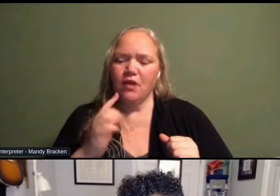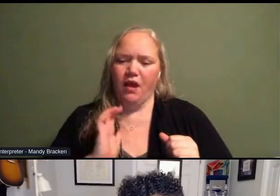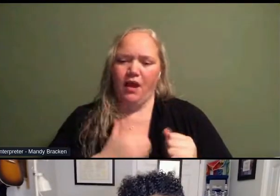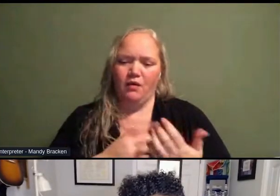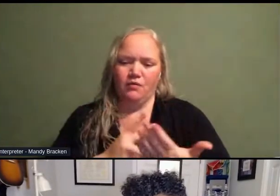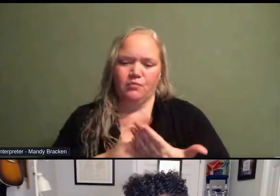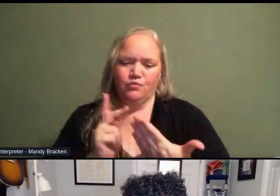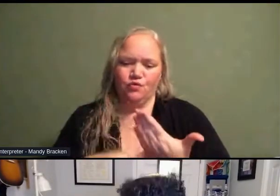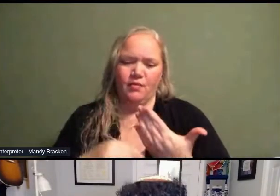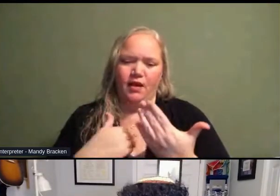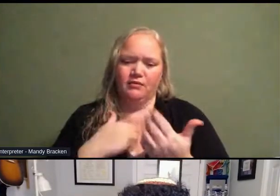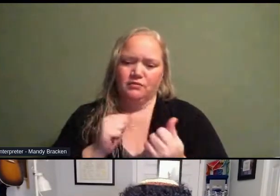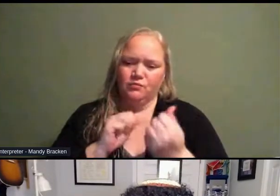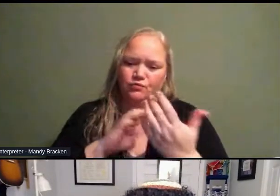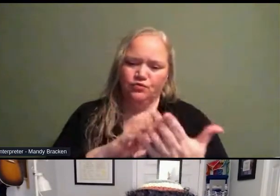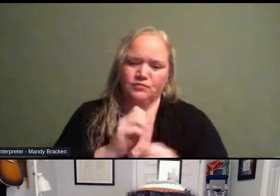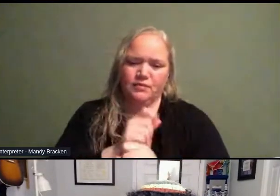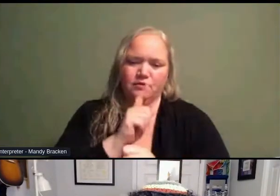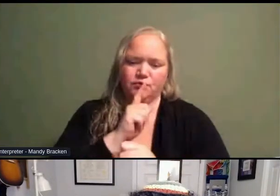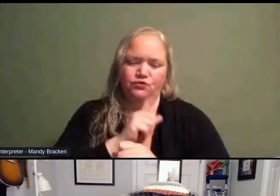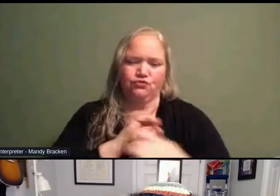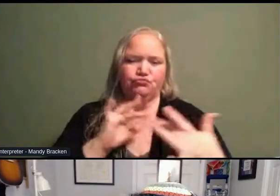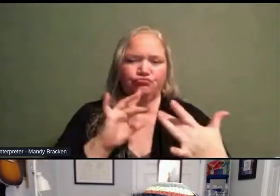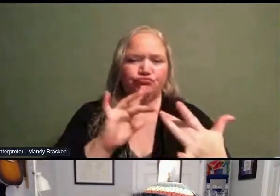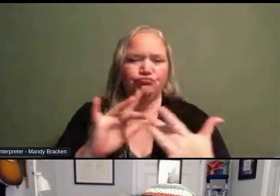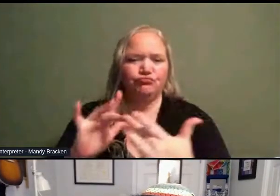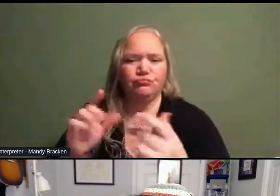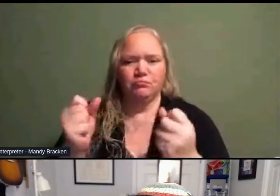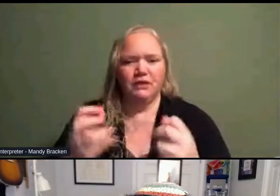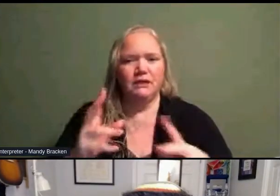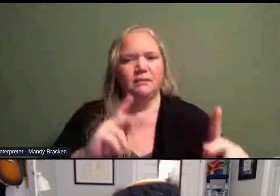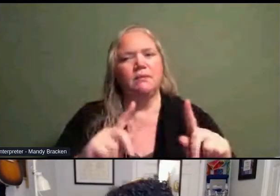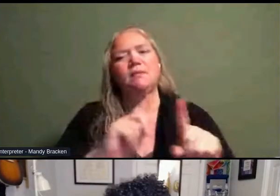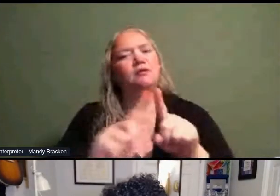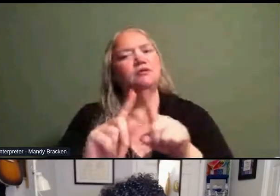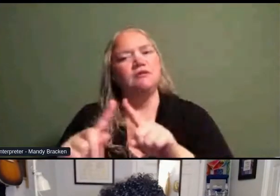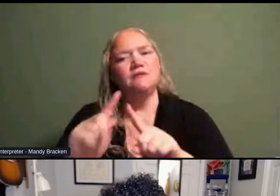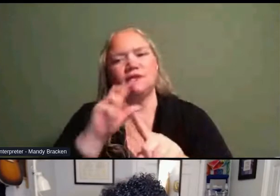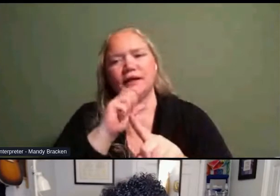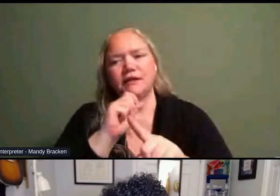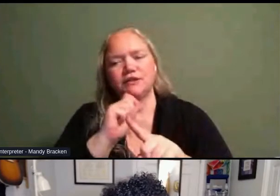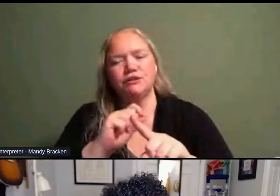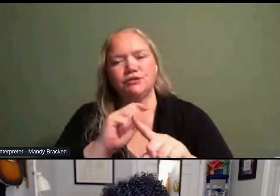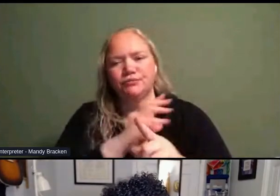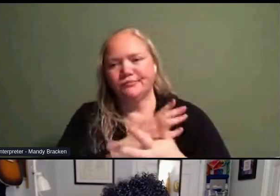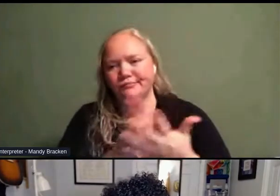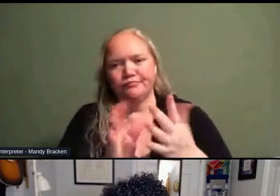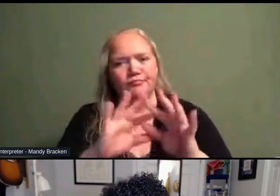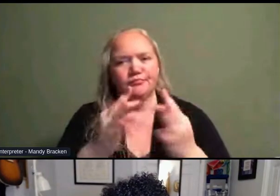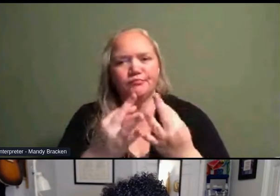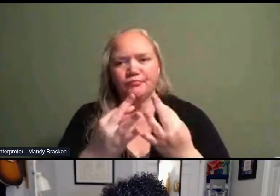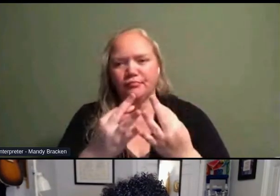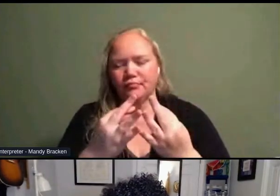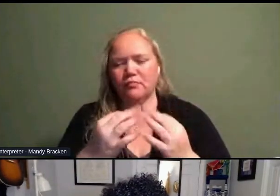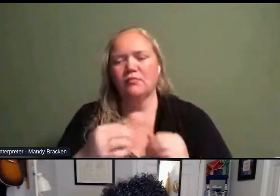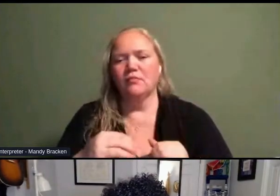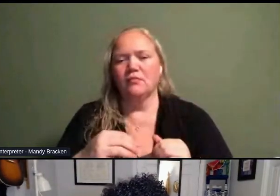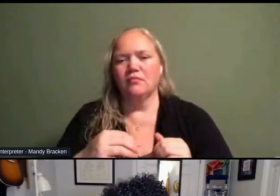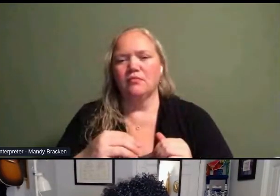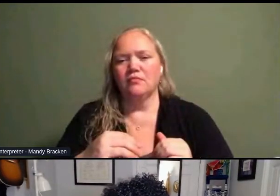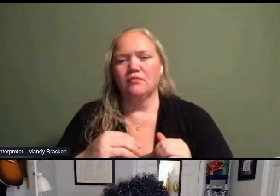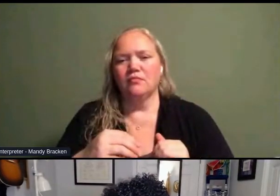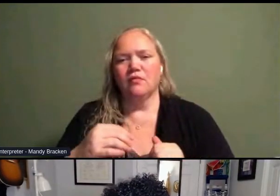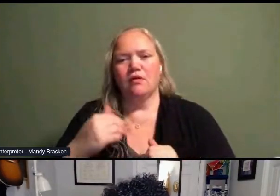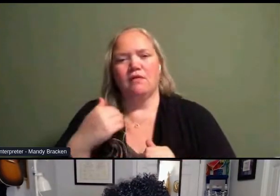people from the same families for different programming. So we do immersive program both for Hebrew education, Israel, love for